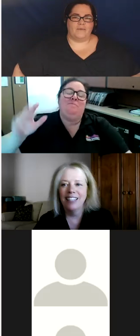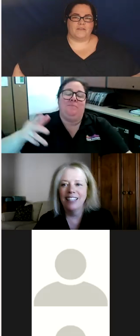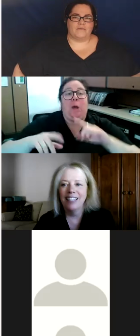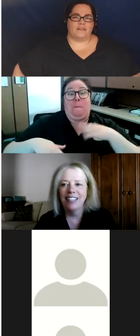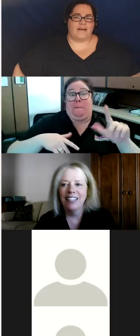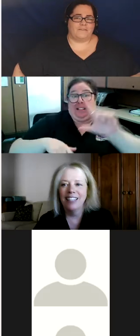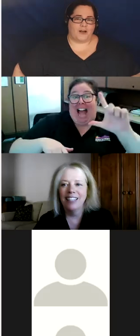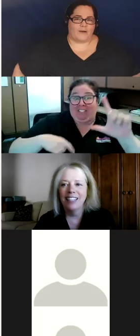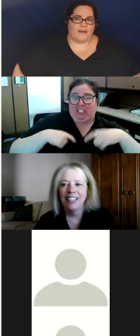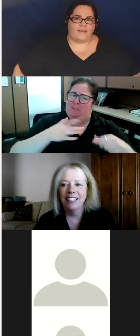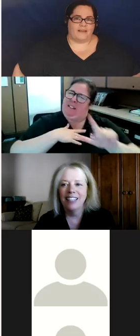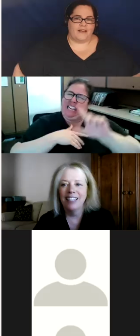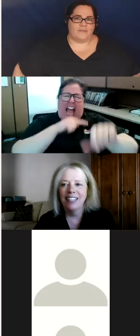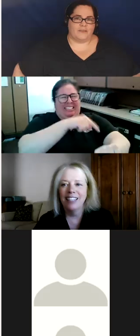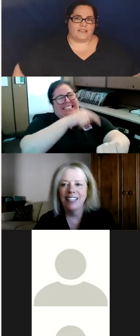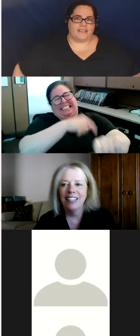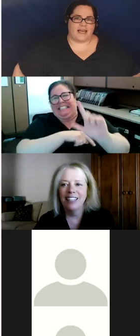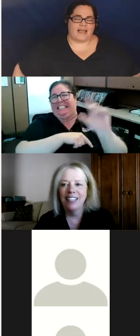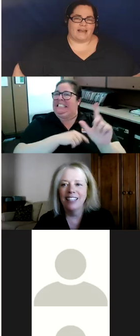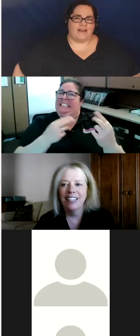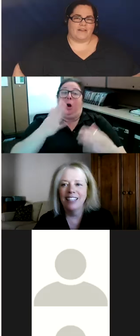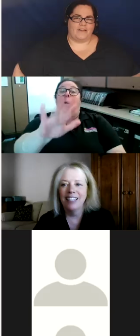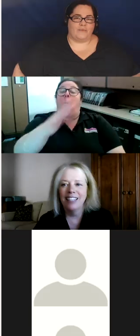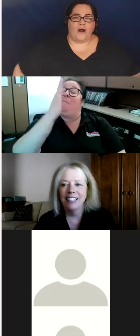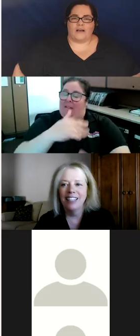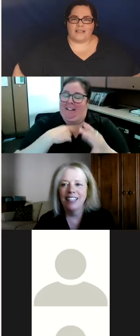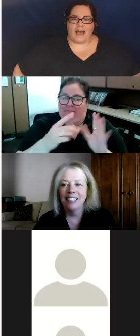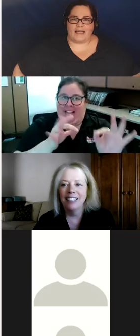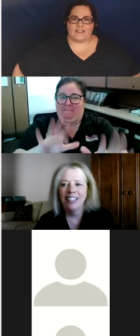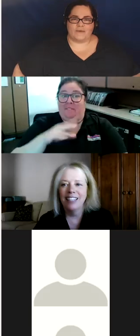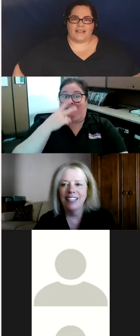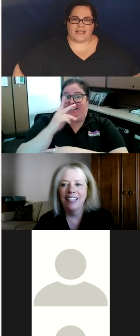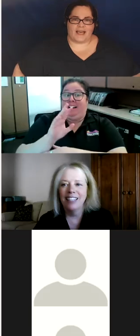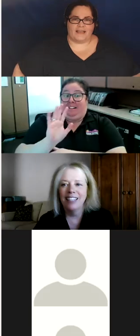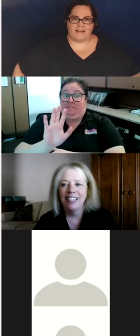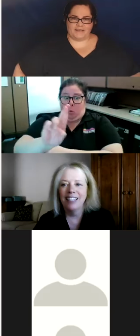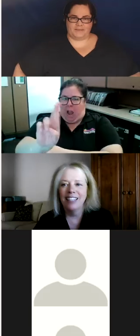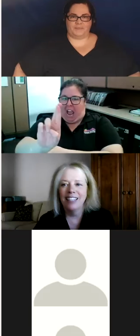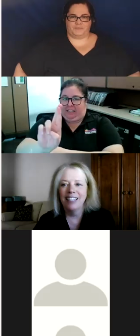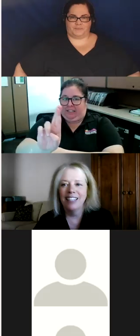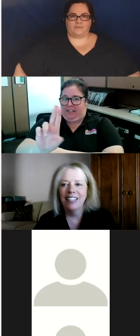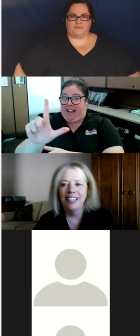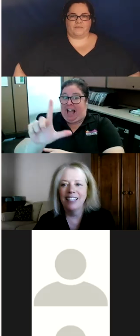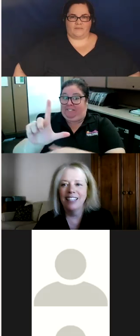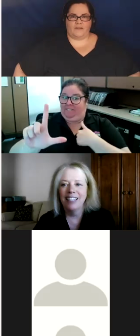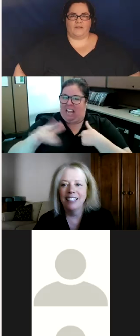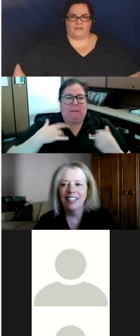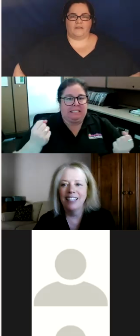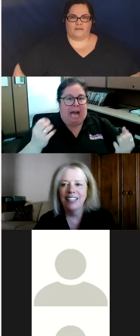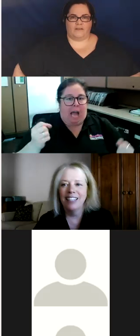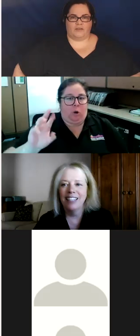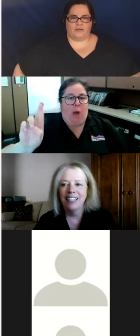and it was the left arm, and then the hearing person said the wrong side, it's the right side.